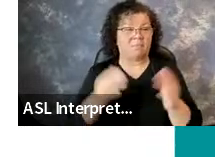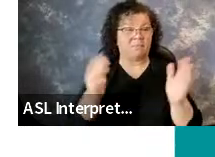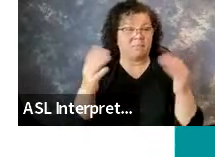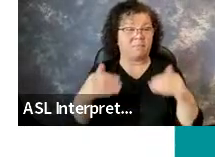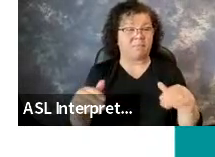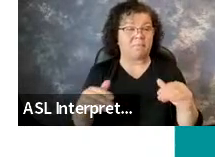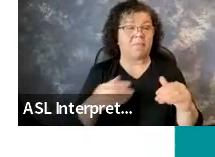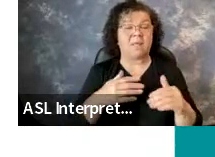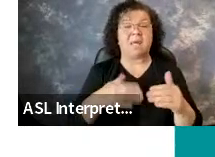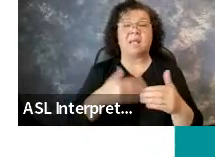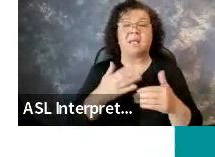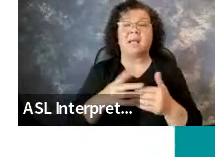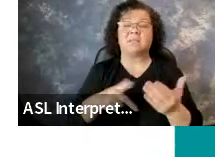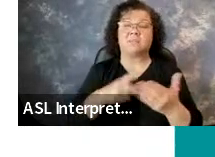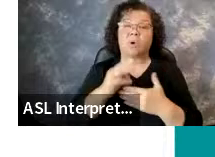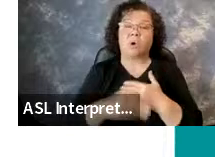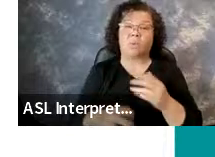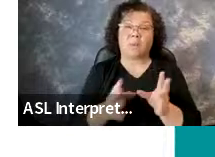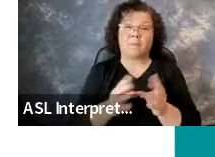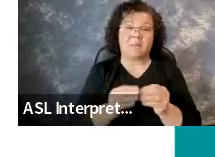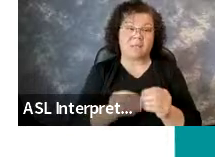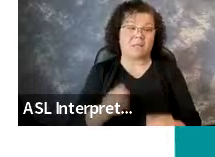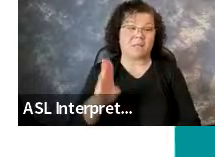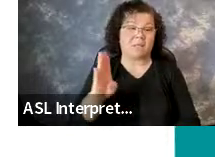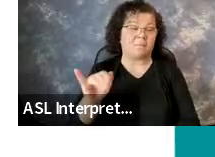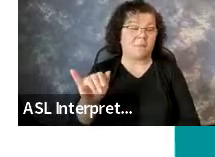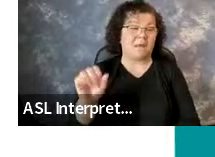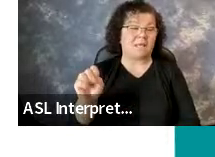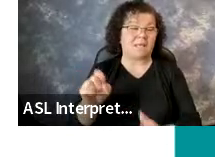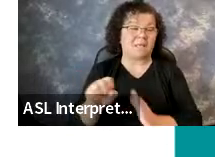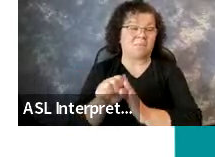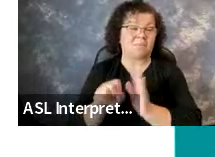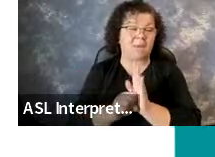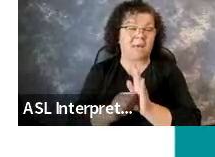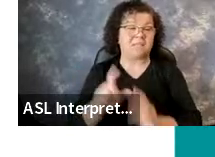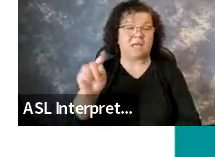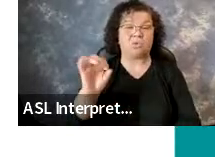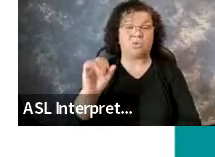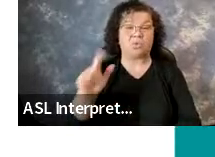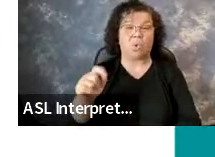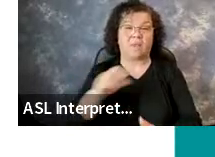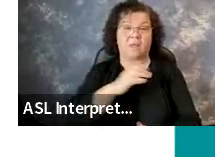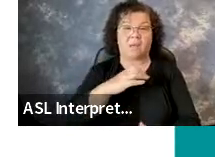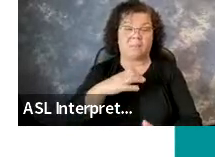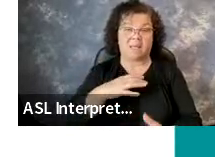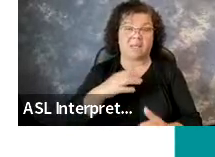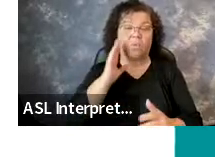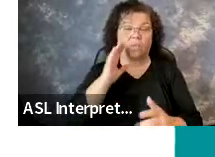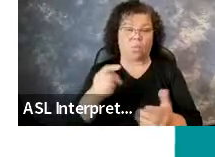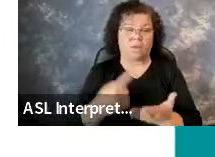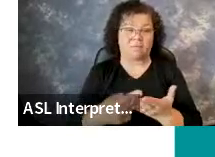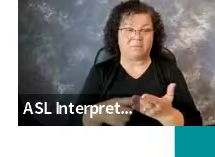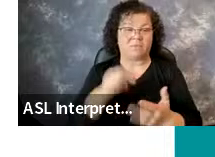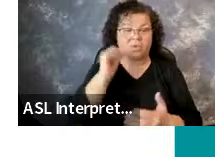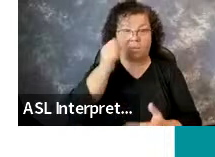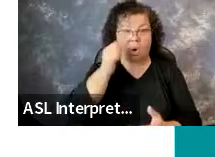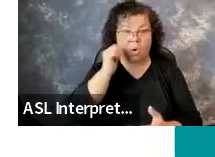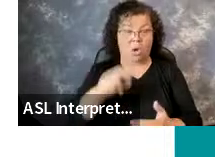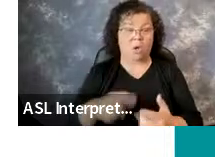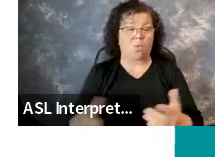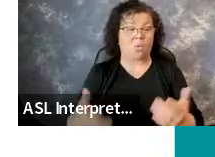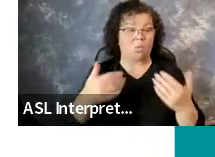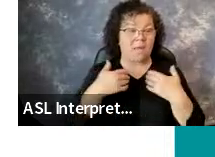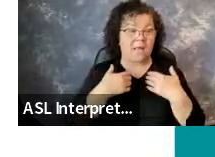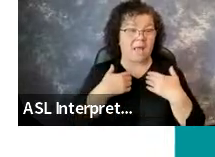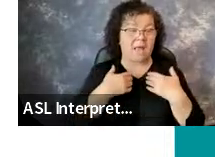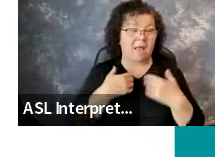Upcoming program meetings, Bi-State Tolling Subcommittee is meeting tomorrow from 1 to 3 p.m. We have the CAG, I